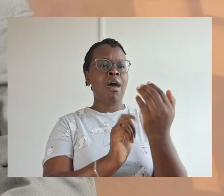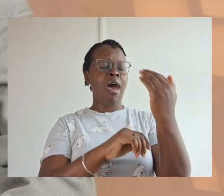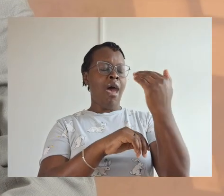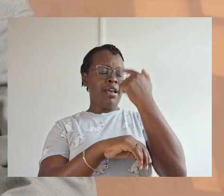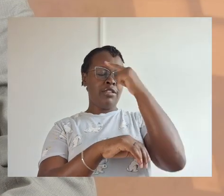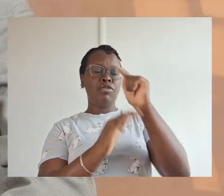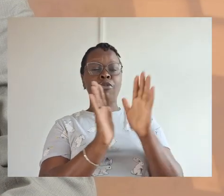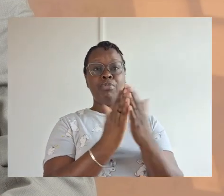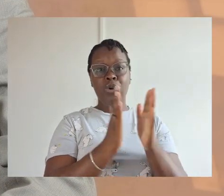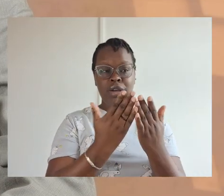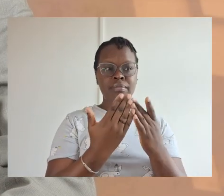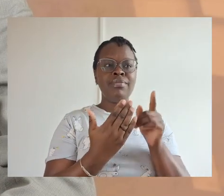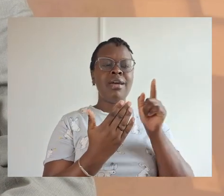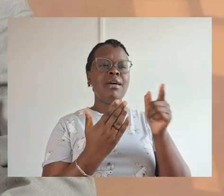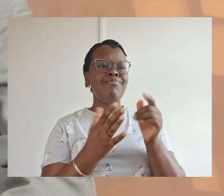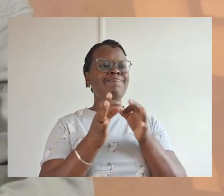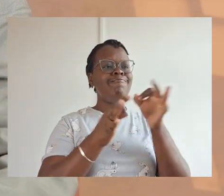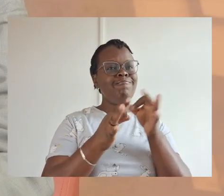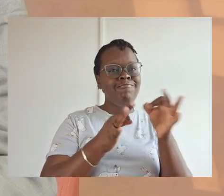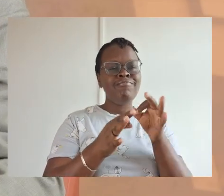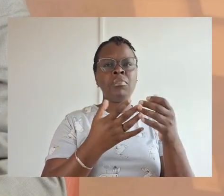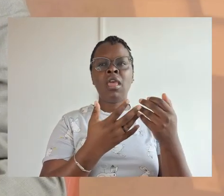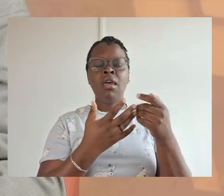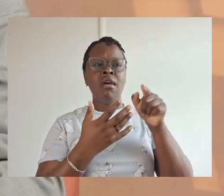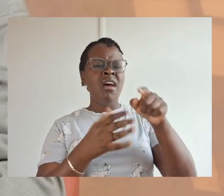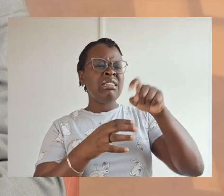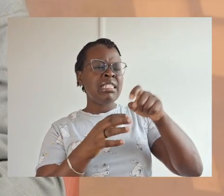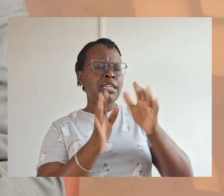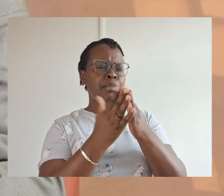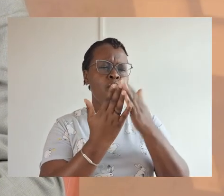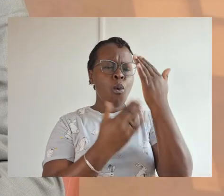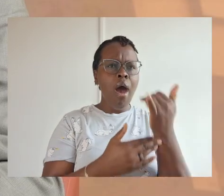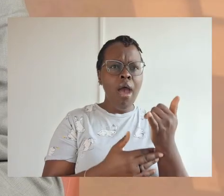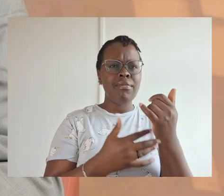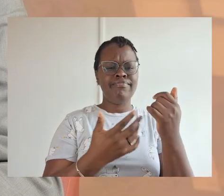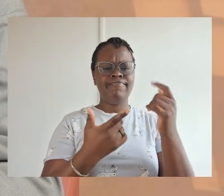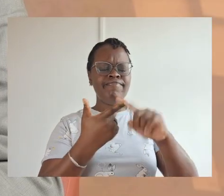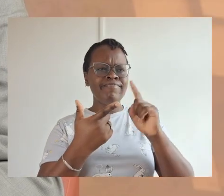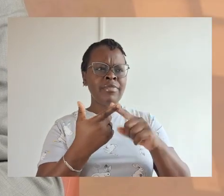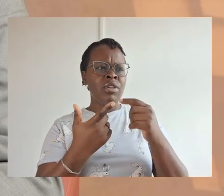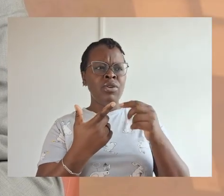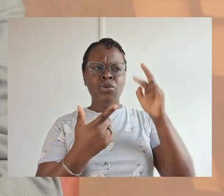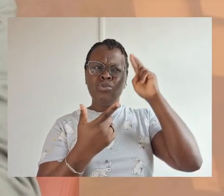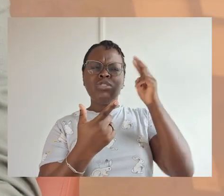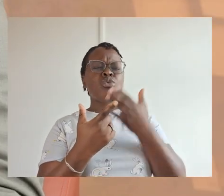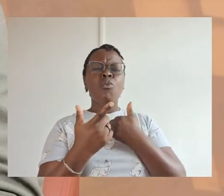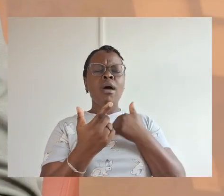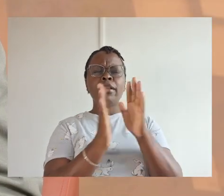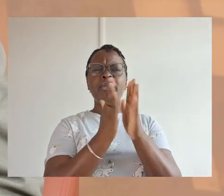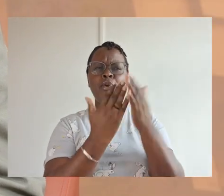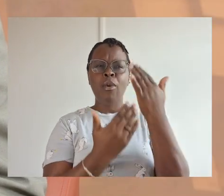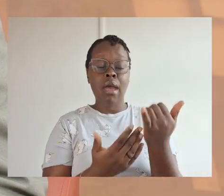then she gave me a little bit flavor on why she needed a book and the reason behind her need